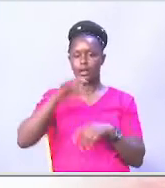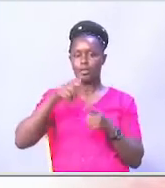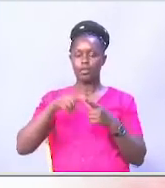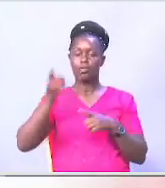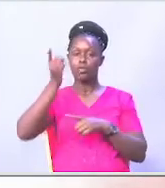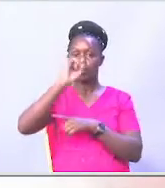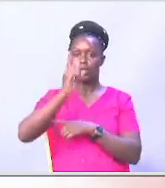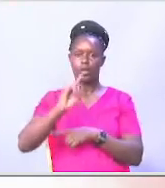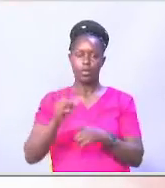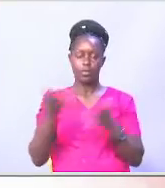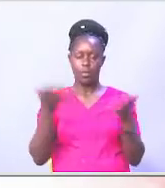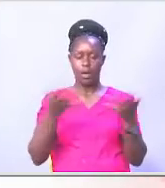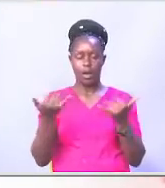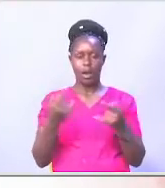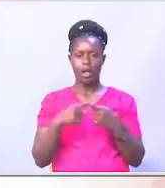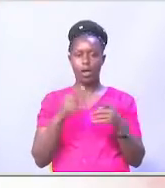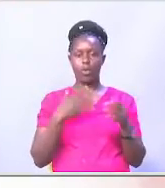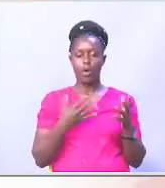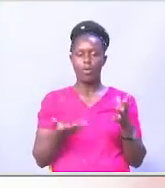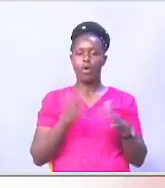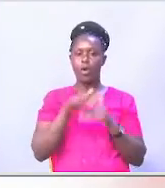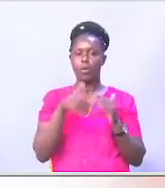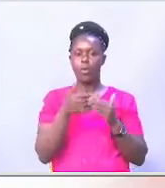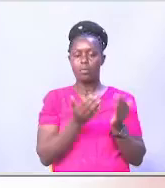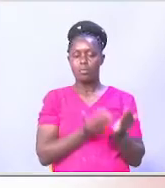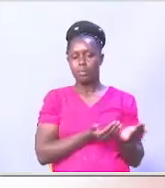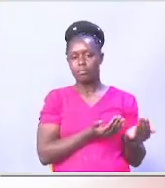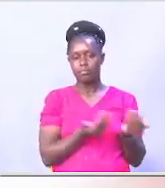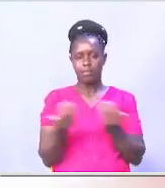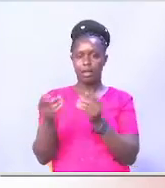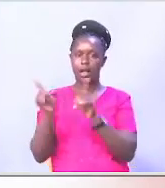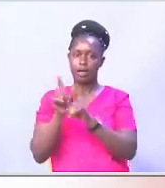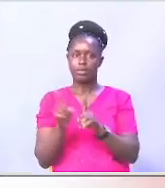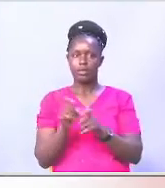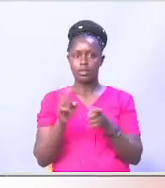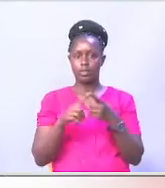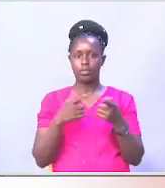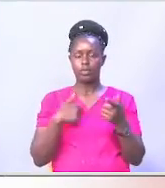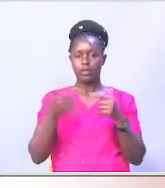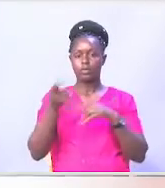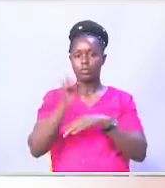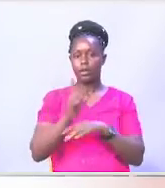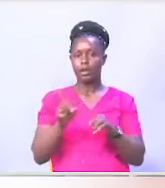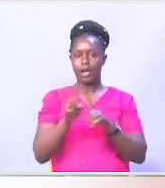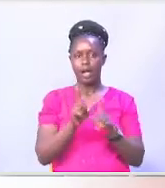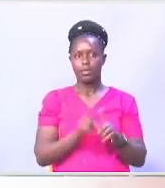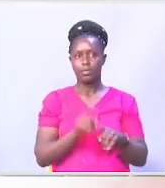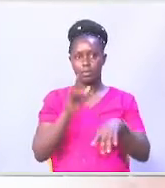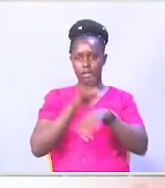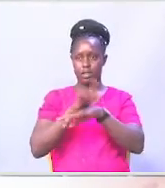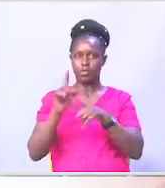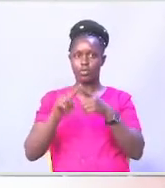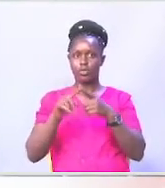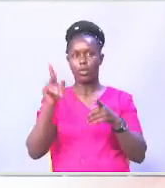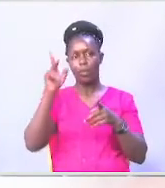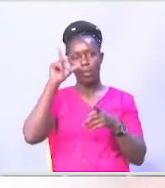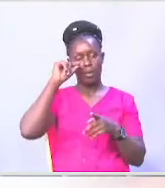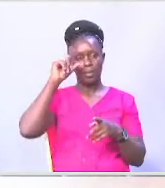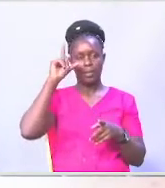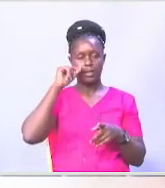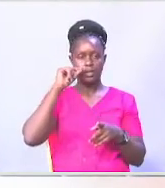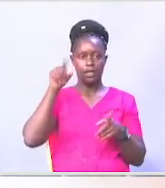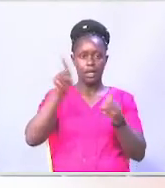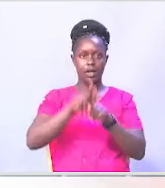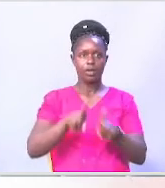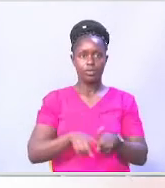freight terminal, where it will be loaded onto Kenya Railways wagons and subsequently transported to the port of Mombasa.